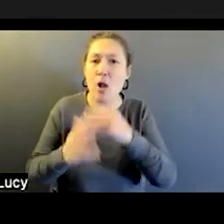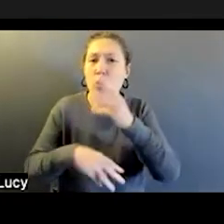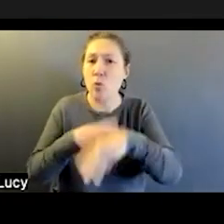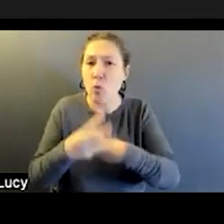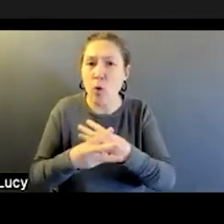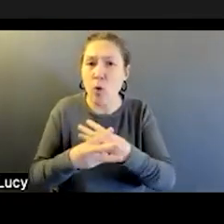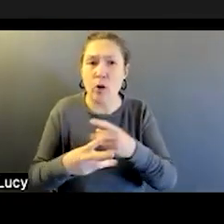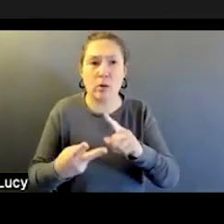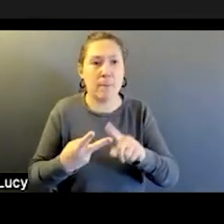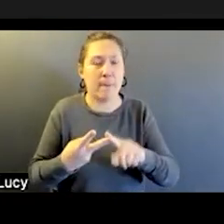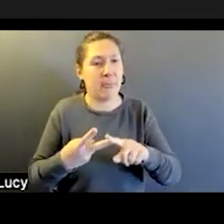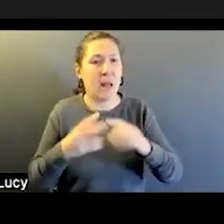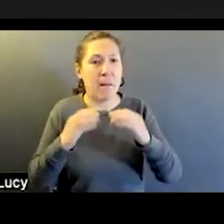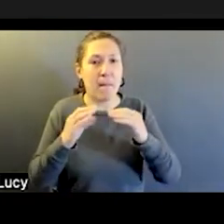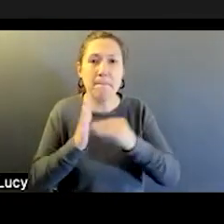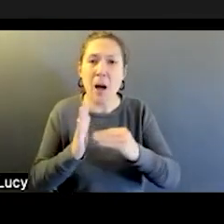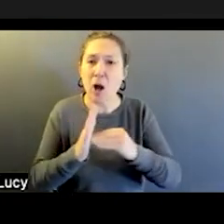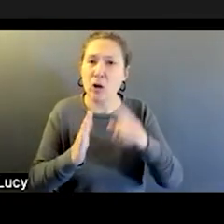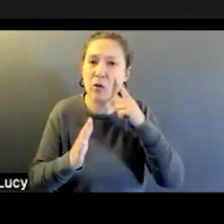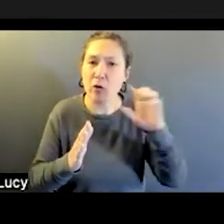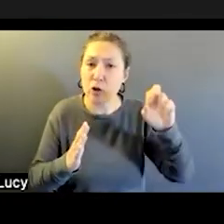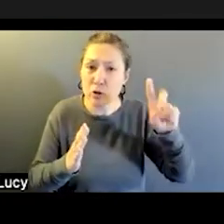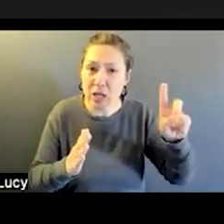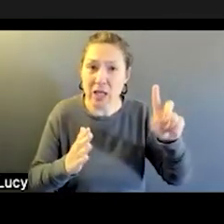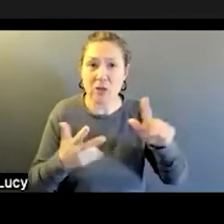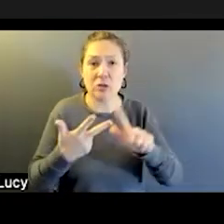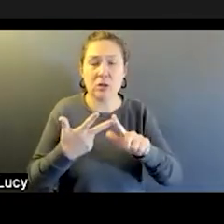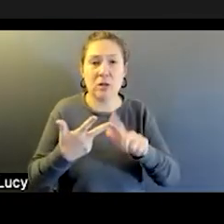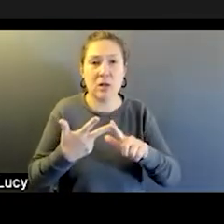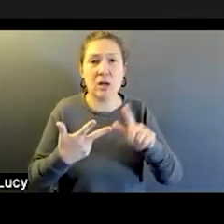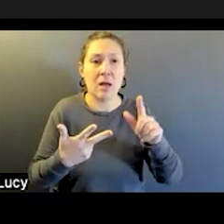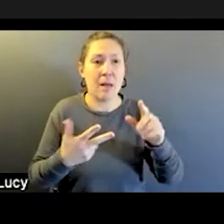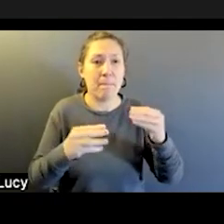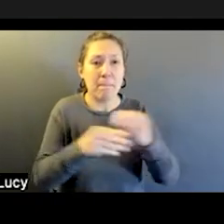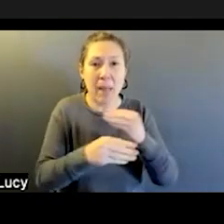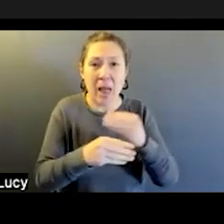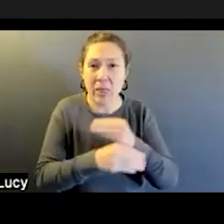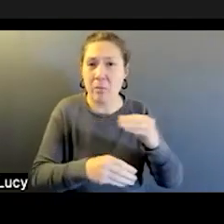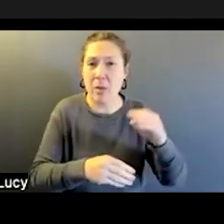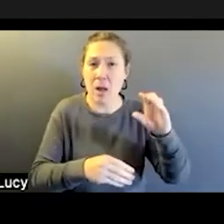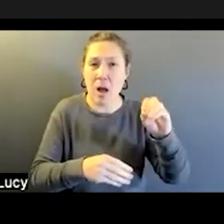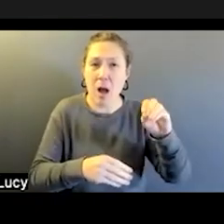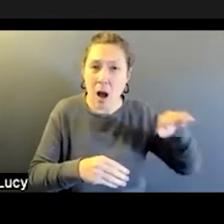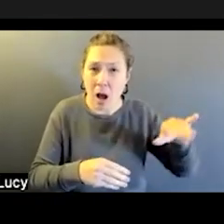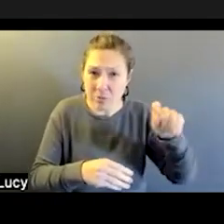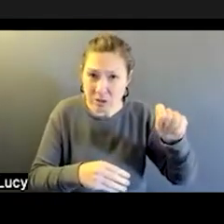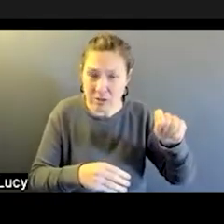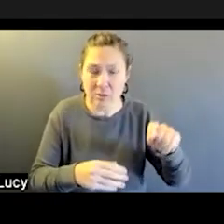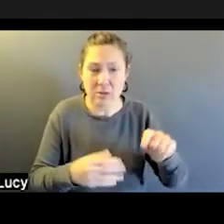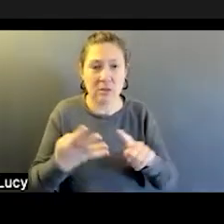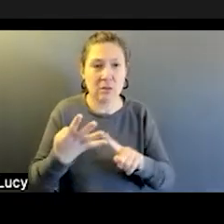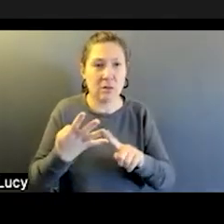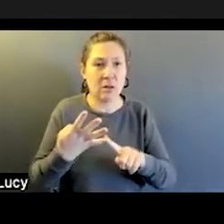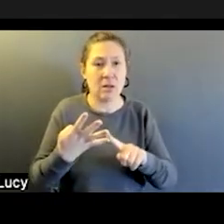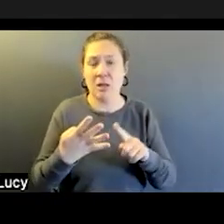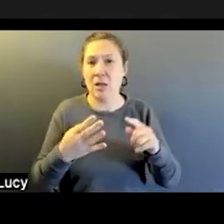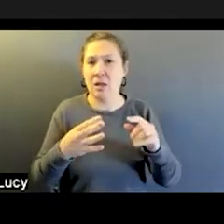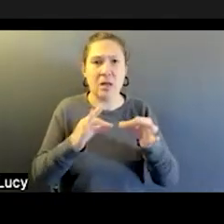devices, mathematical objects, equation full of beauty and elegance,